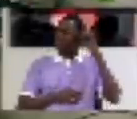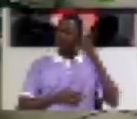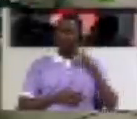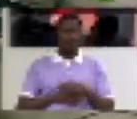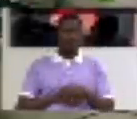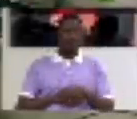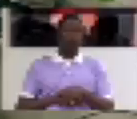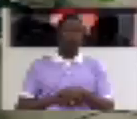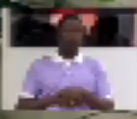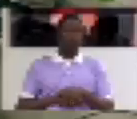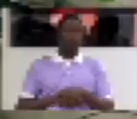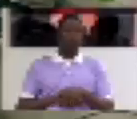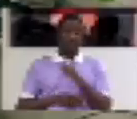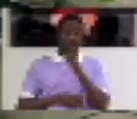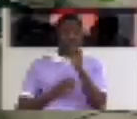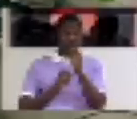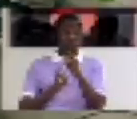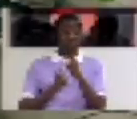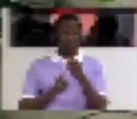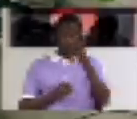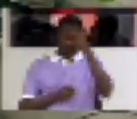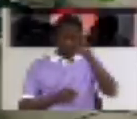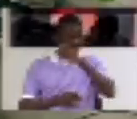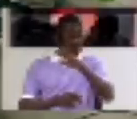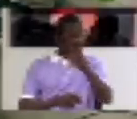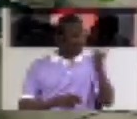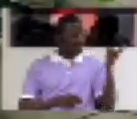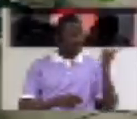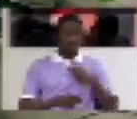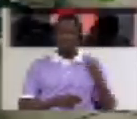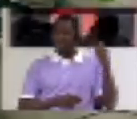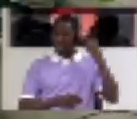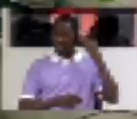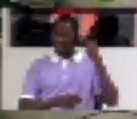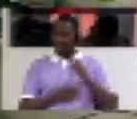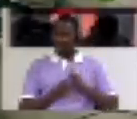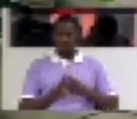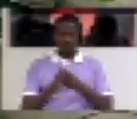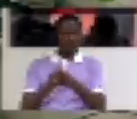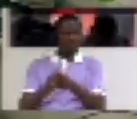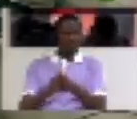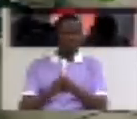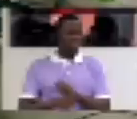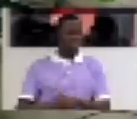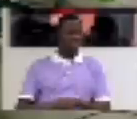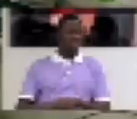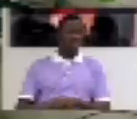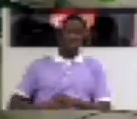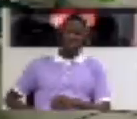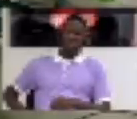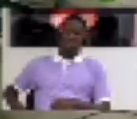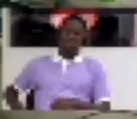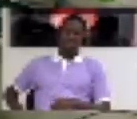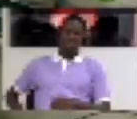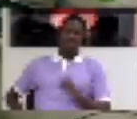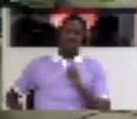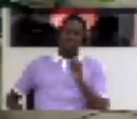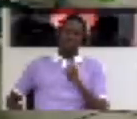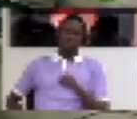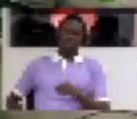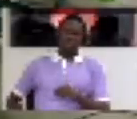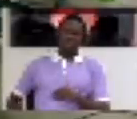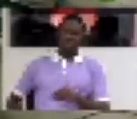okay? You and the commissioners? Can you hear? Can you follow? Yes, we can follow very clearly. All right, then I'll there